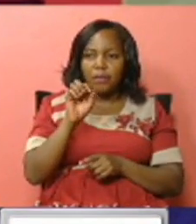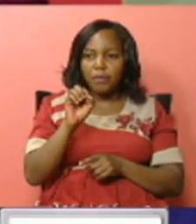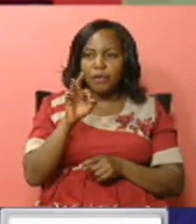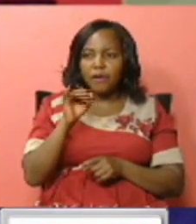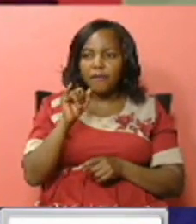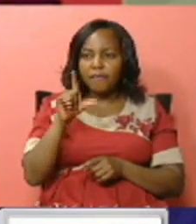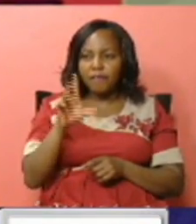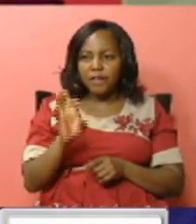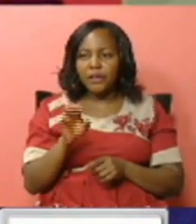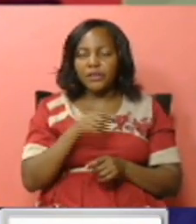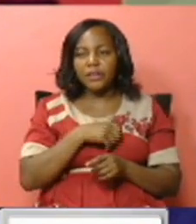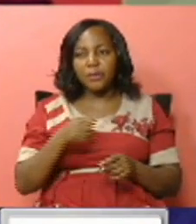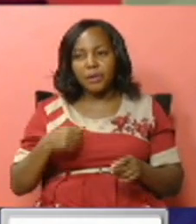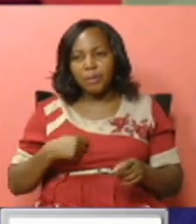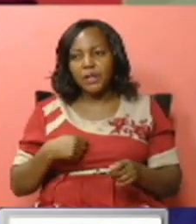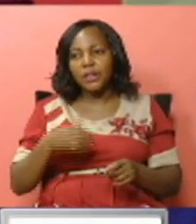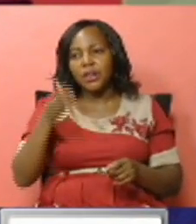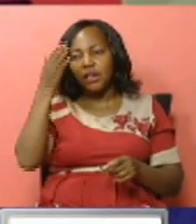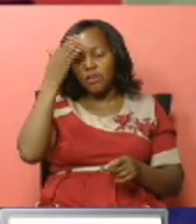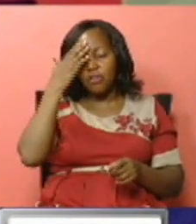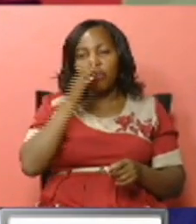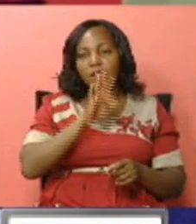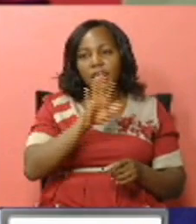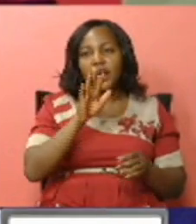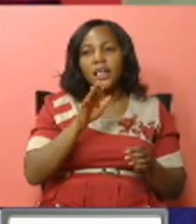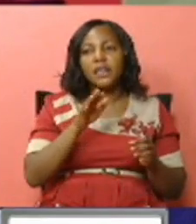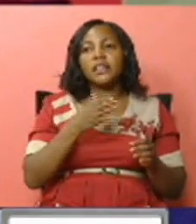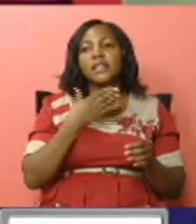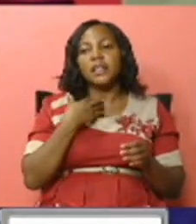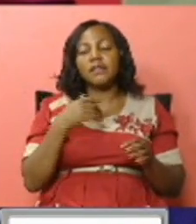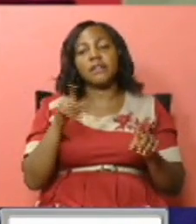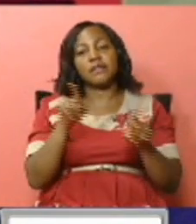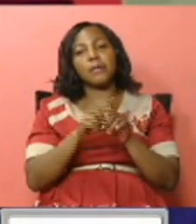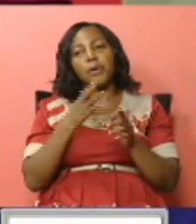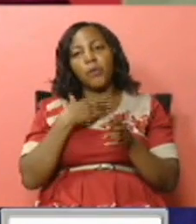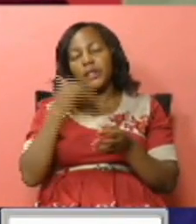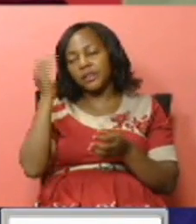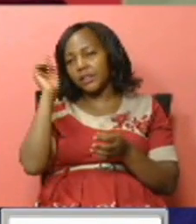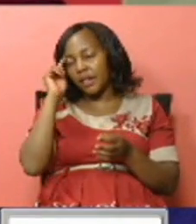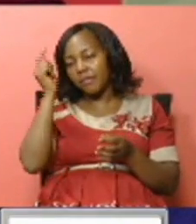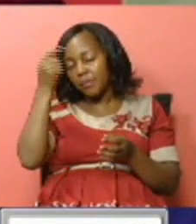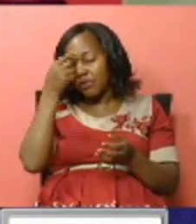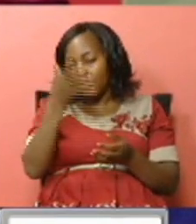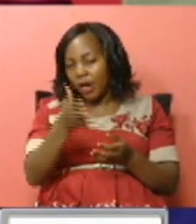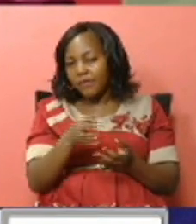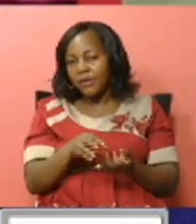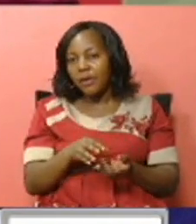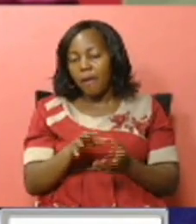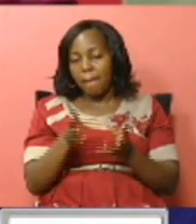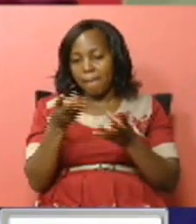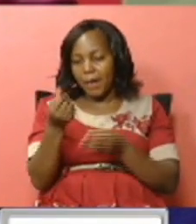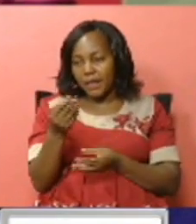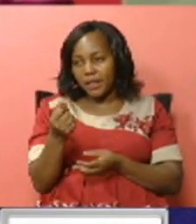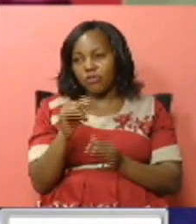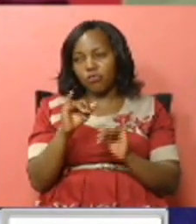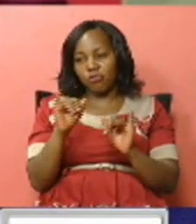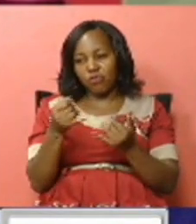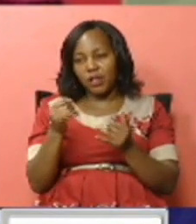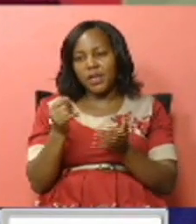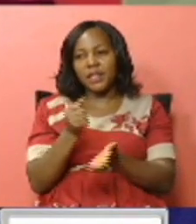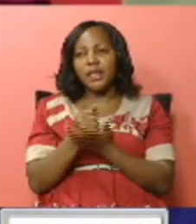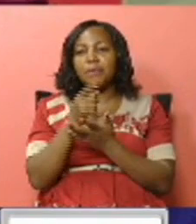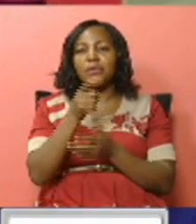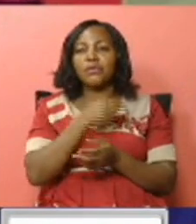know their needs, and about having a fund to help the women get empowered, but also help them be able to access